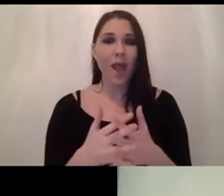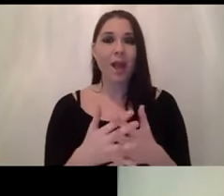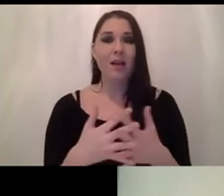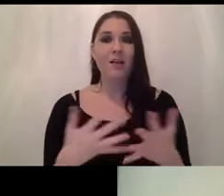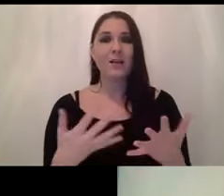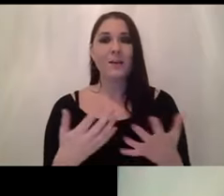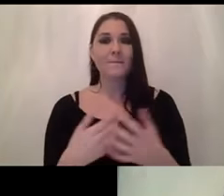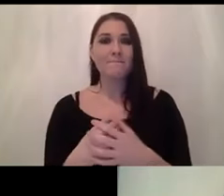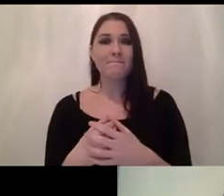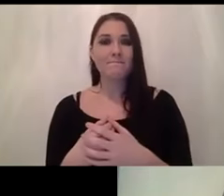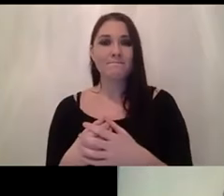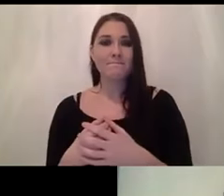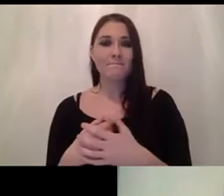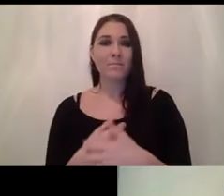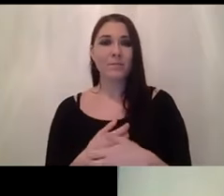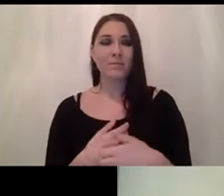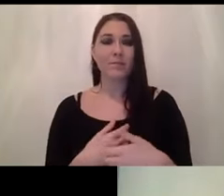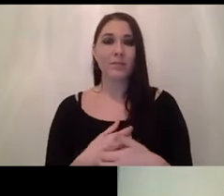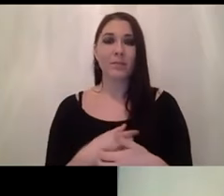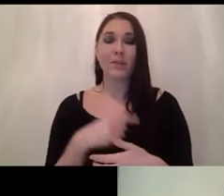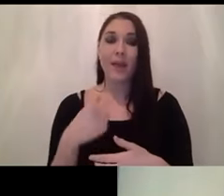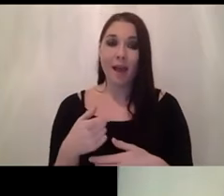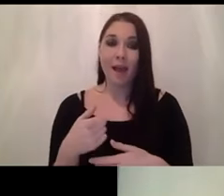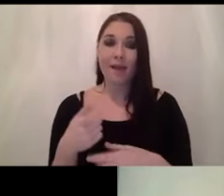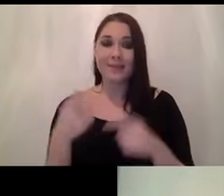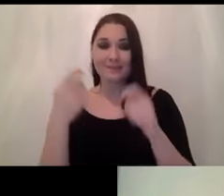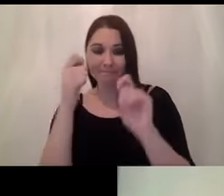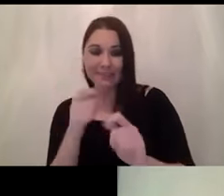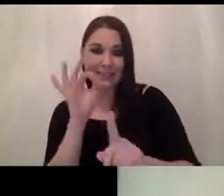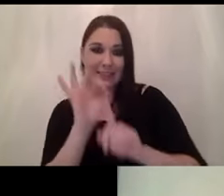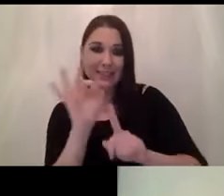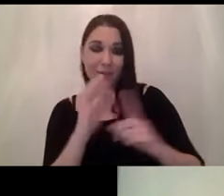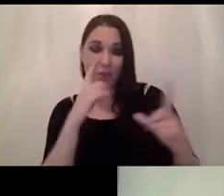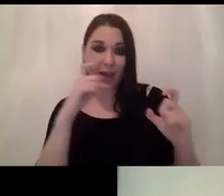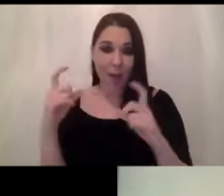the intestines of the camera and everything,